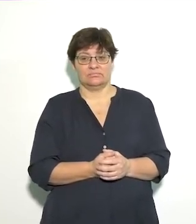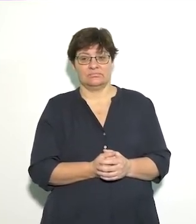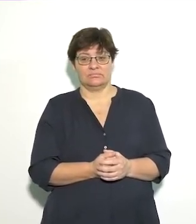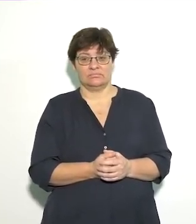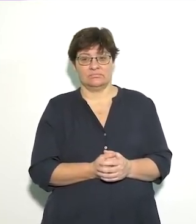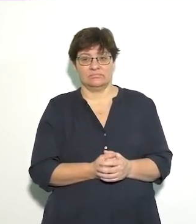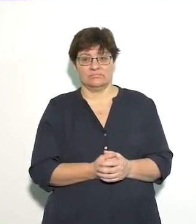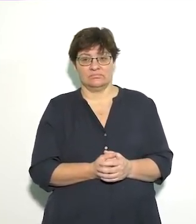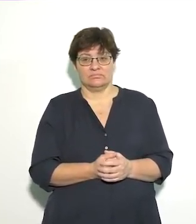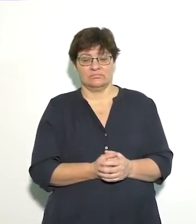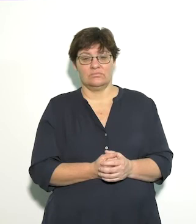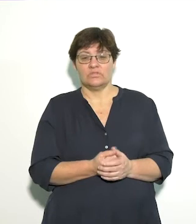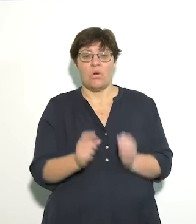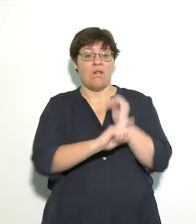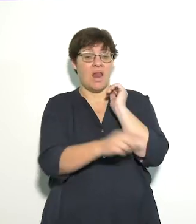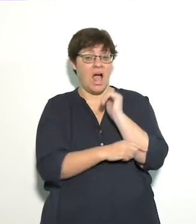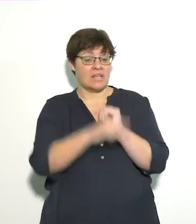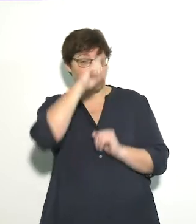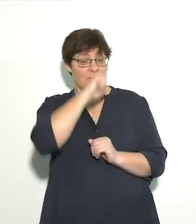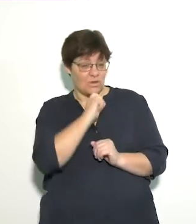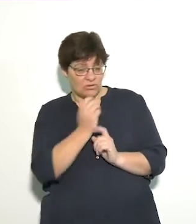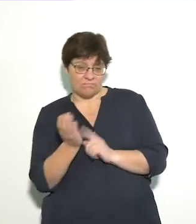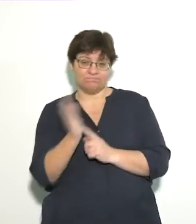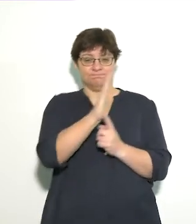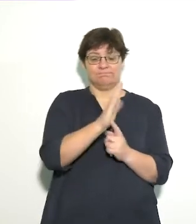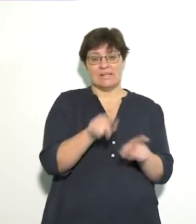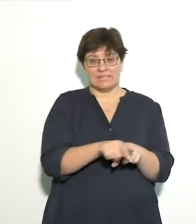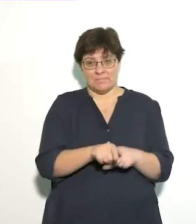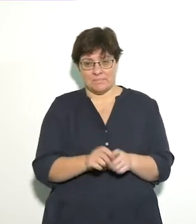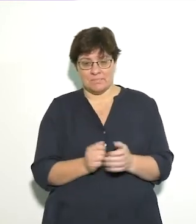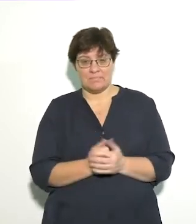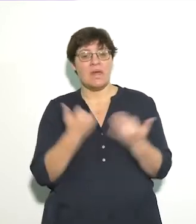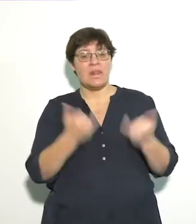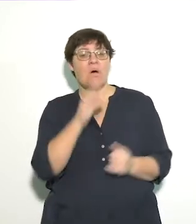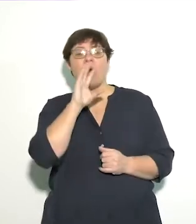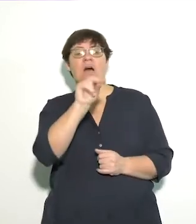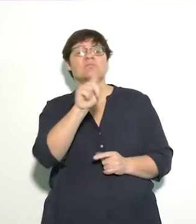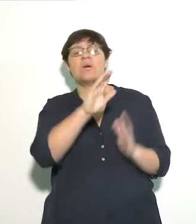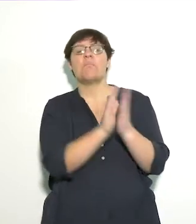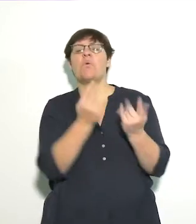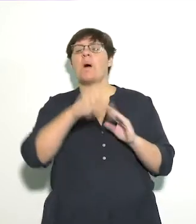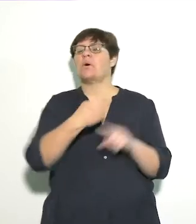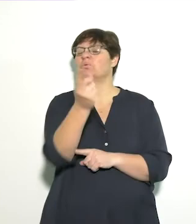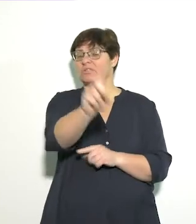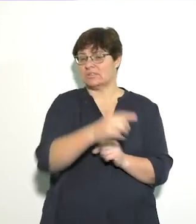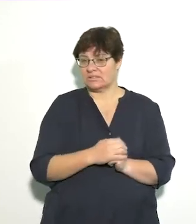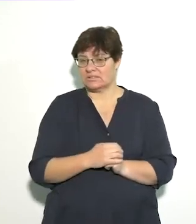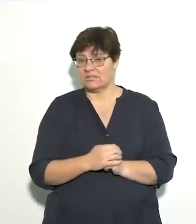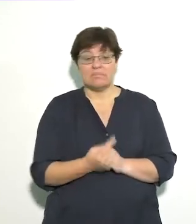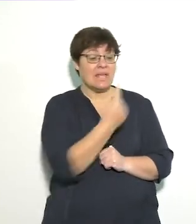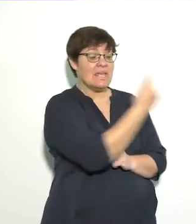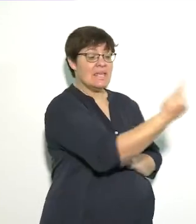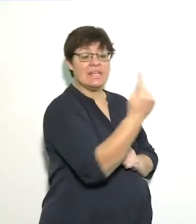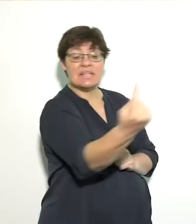so that your last picture stands up as well. Okay, so now you're going to ask your children what their book is all about. And if you give